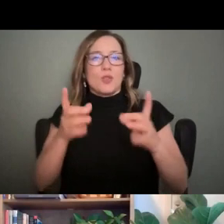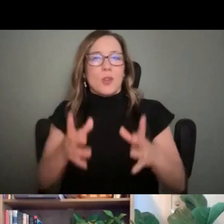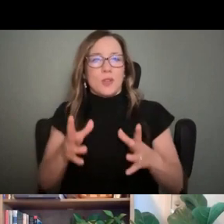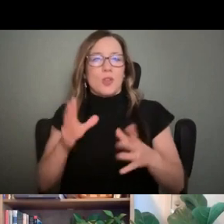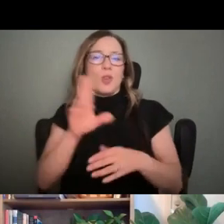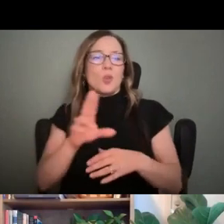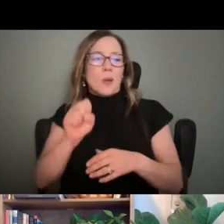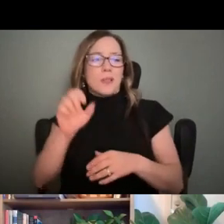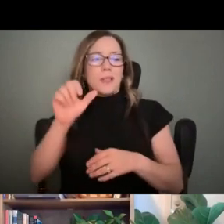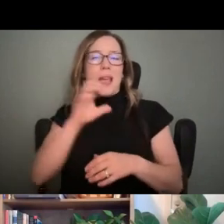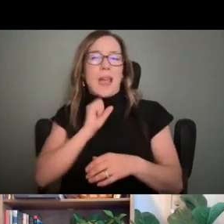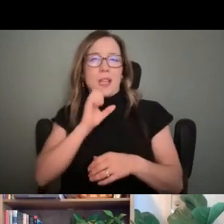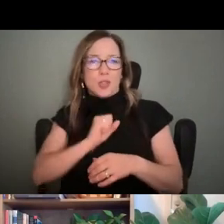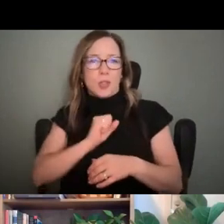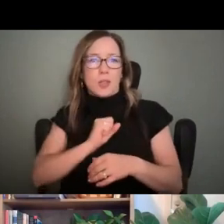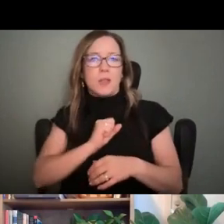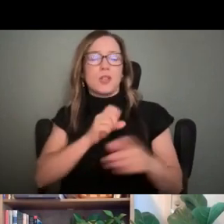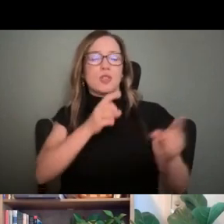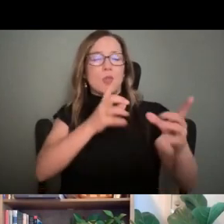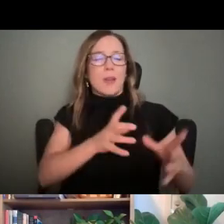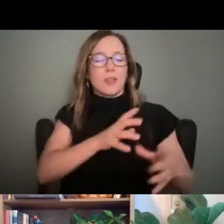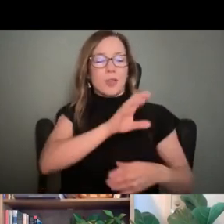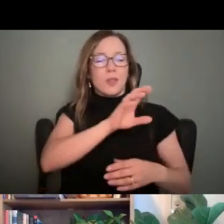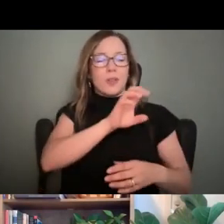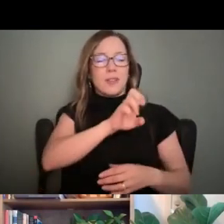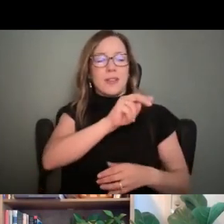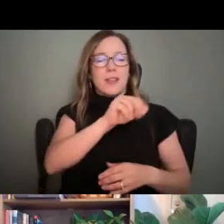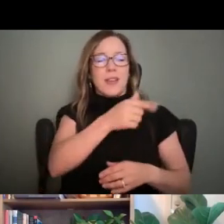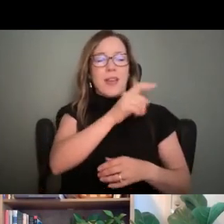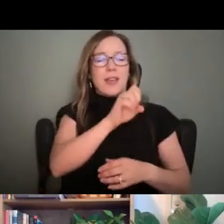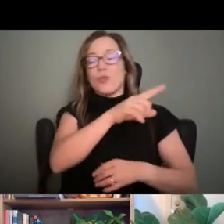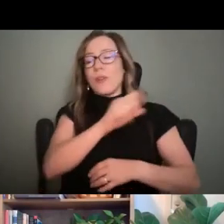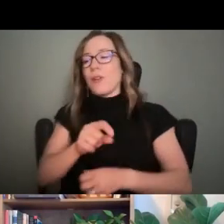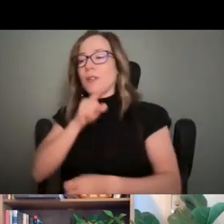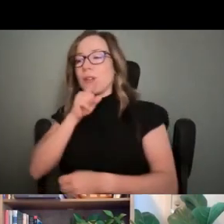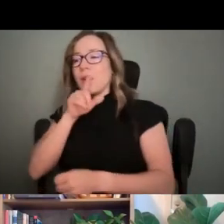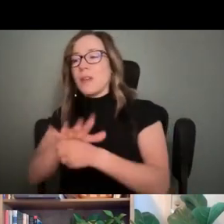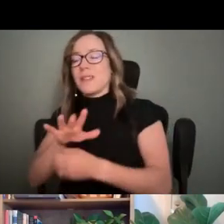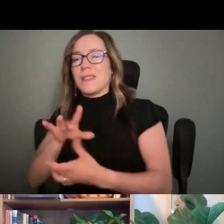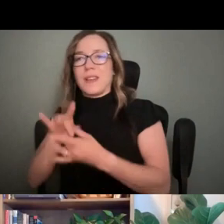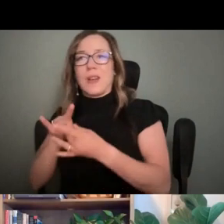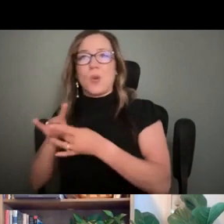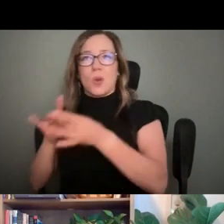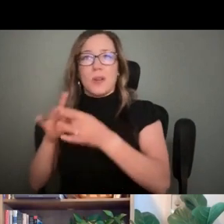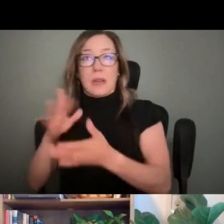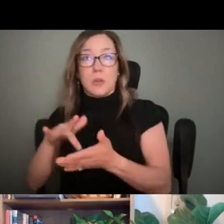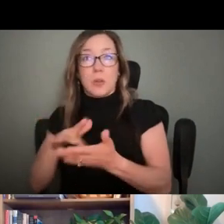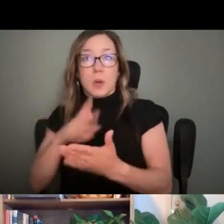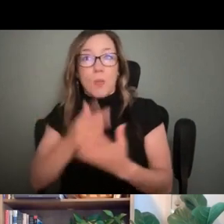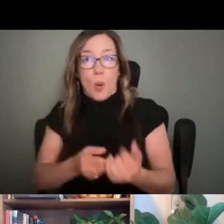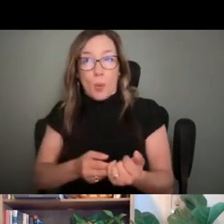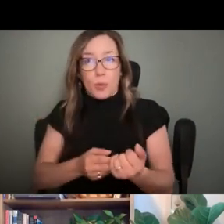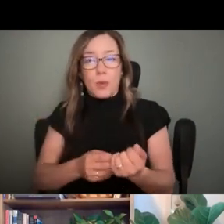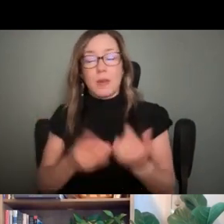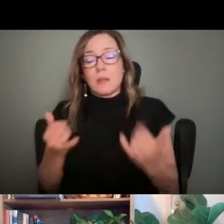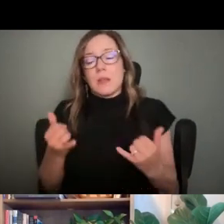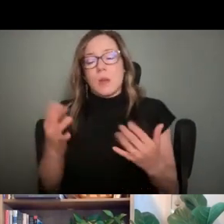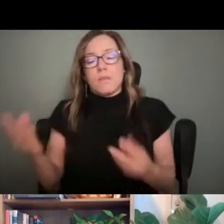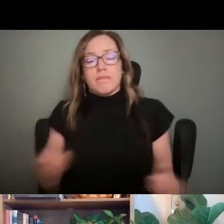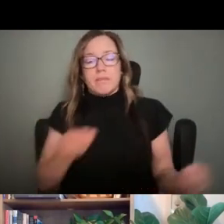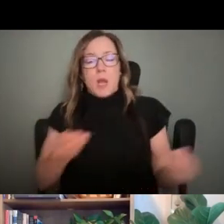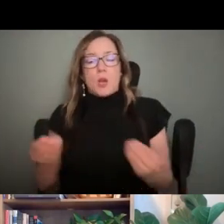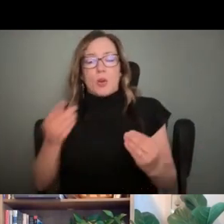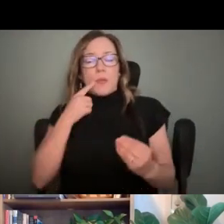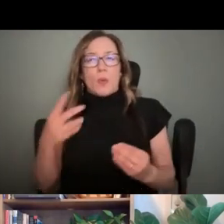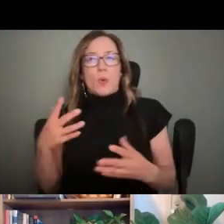as Director of both Engaged and the Commit to Connect Initiatives Coordinating Center. I'll be serving as the moderator for the